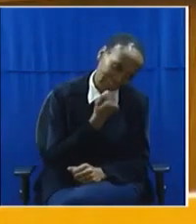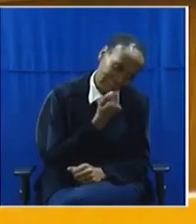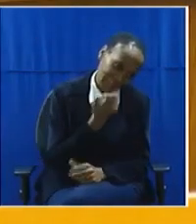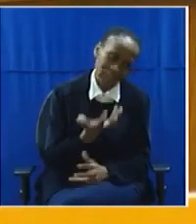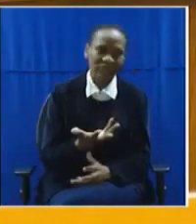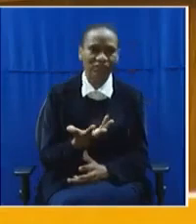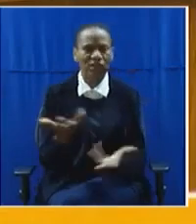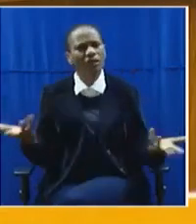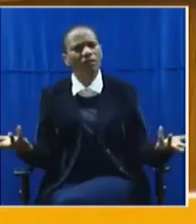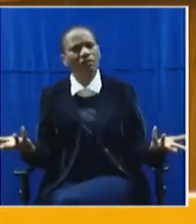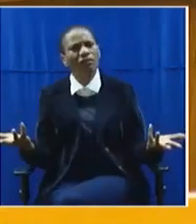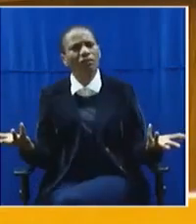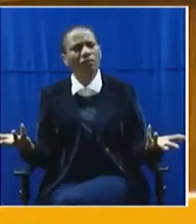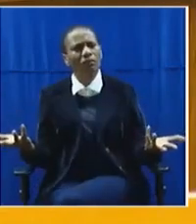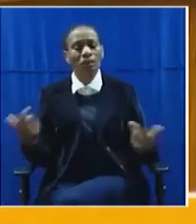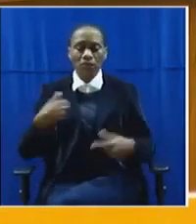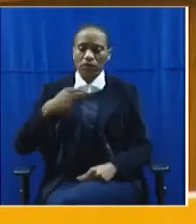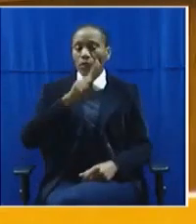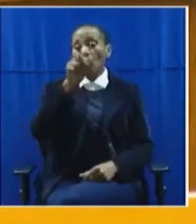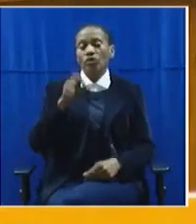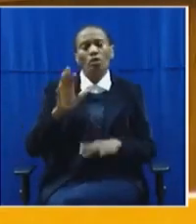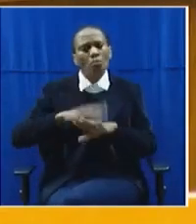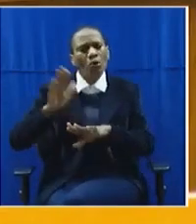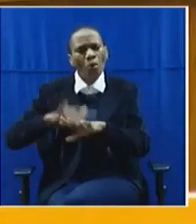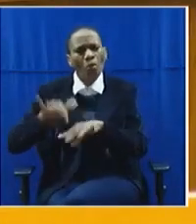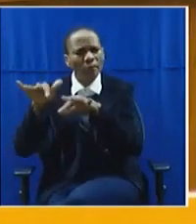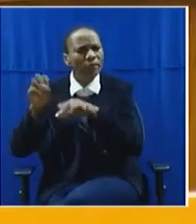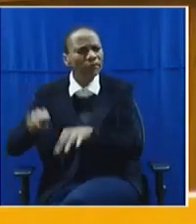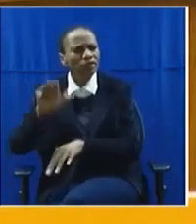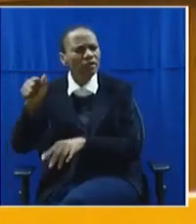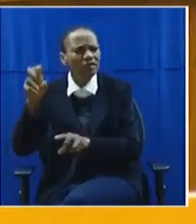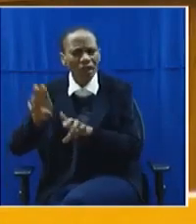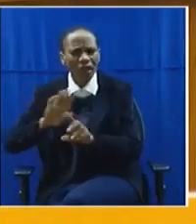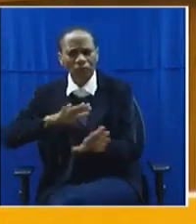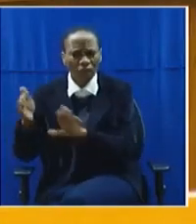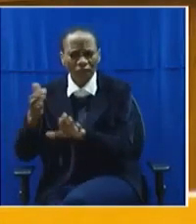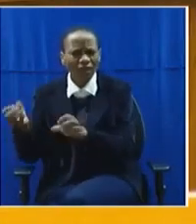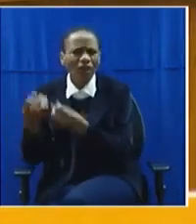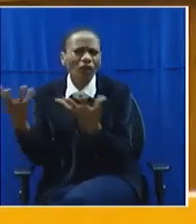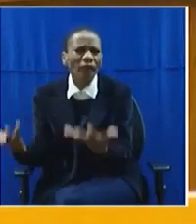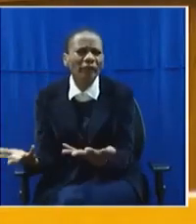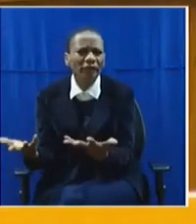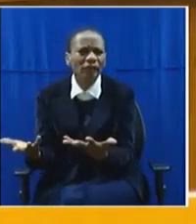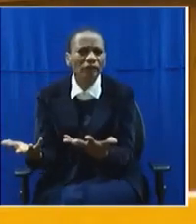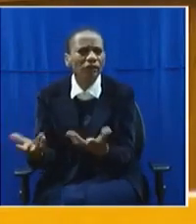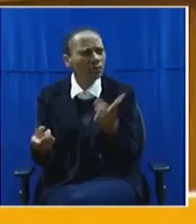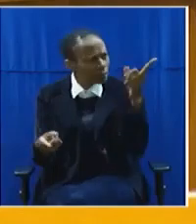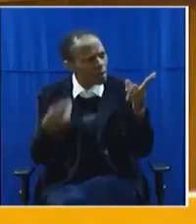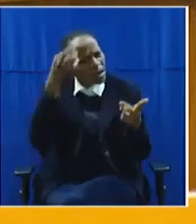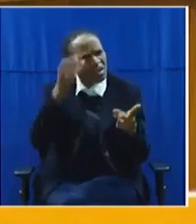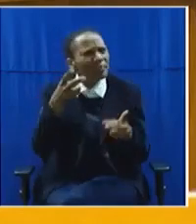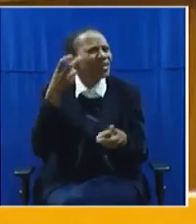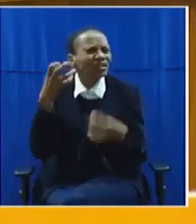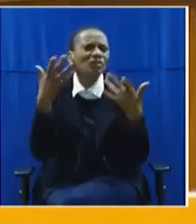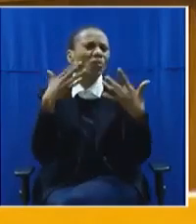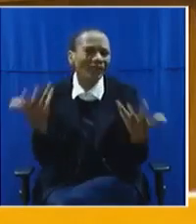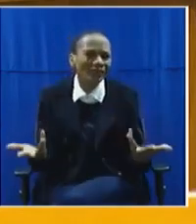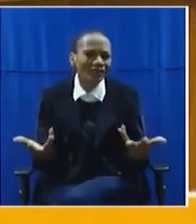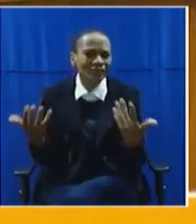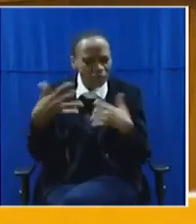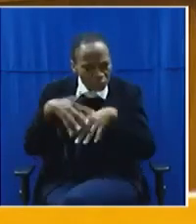And I have to ask, how many more South Africans have to die before our government finally listens and